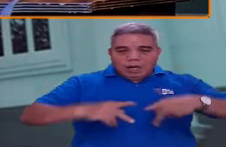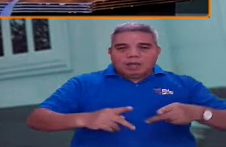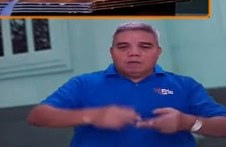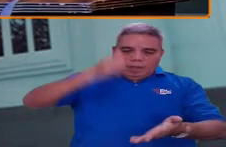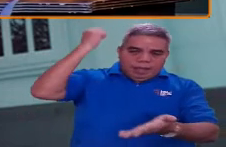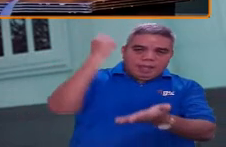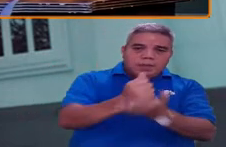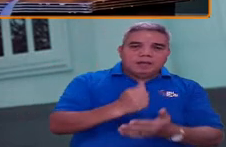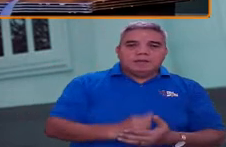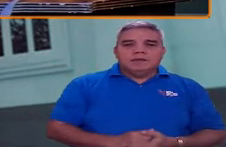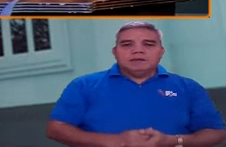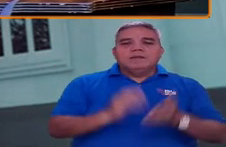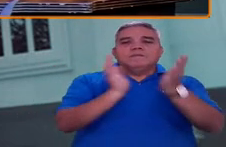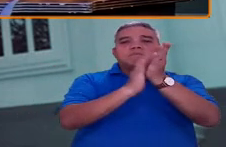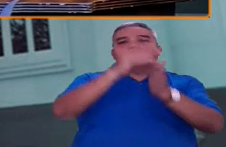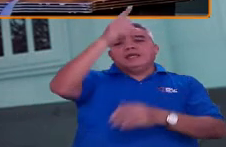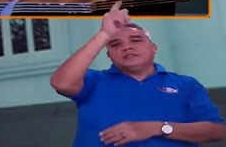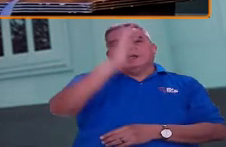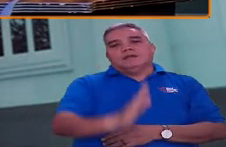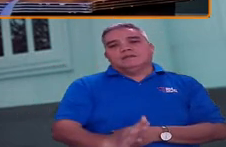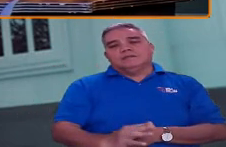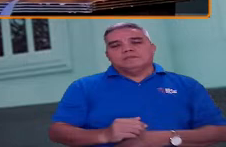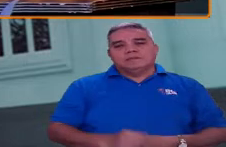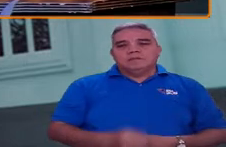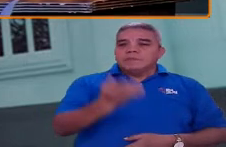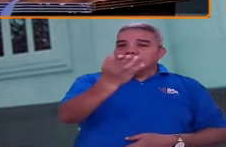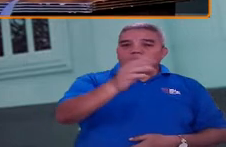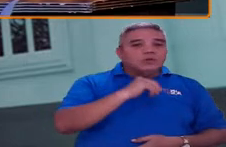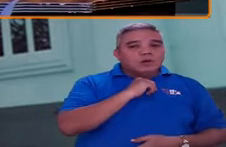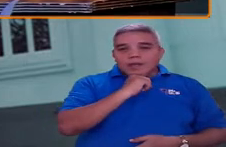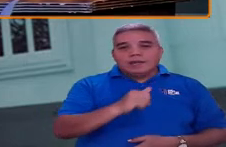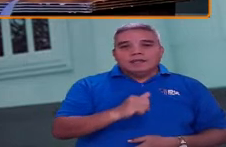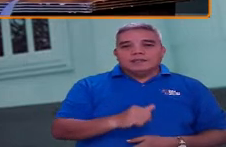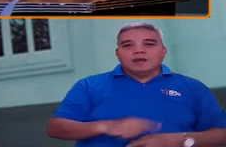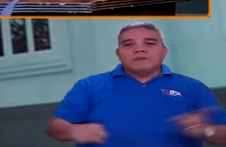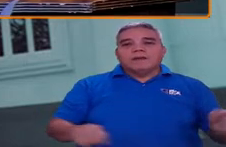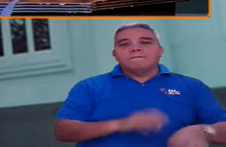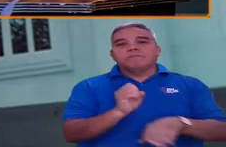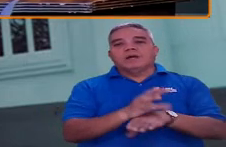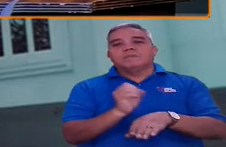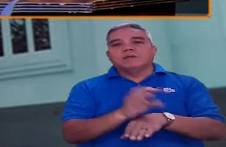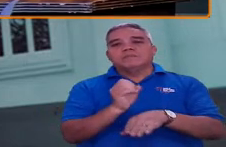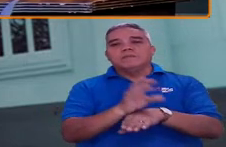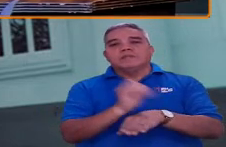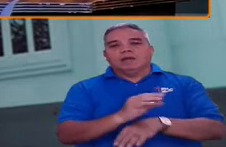Amen. Praise God. You are not a mananggiti.